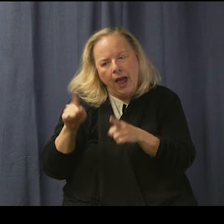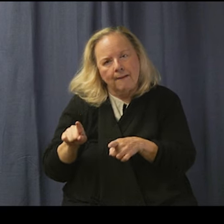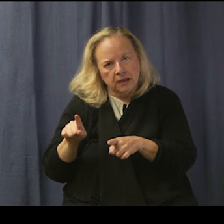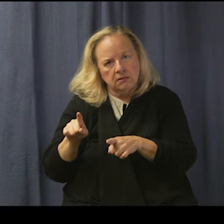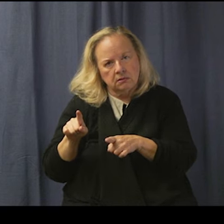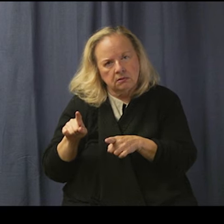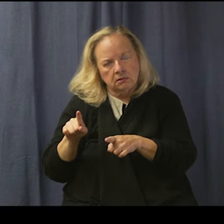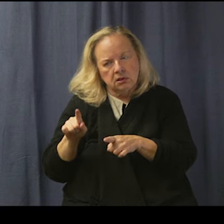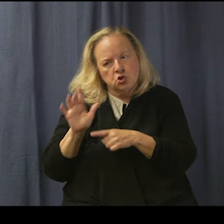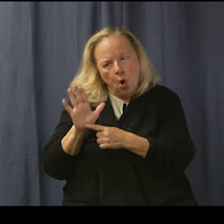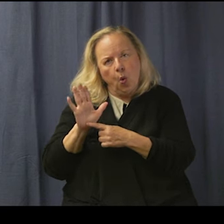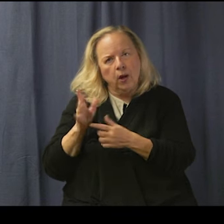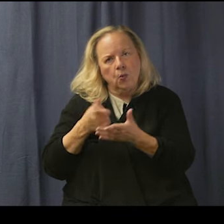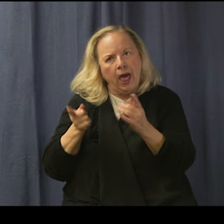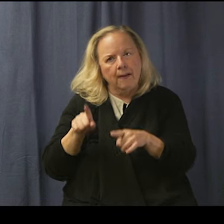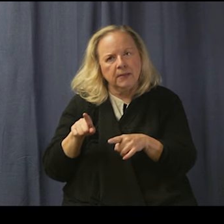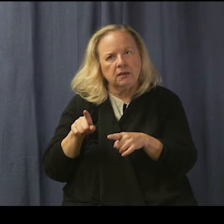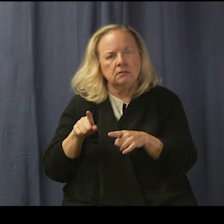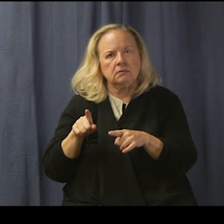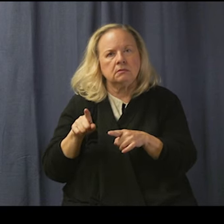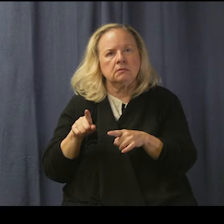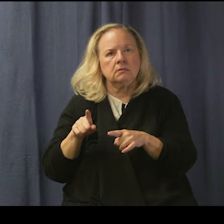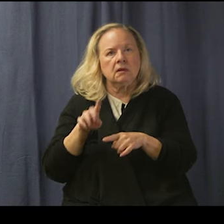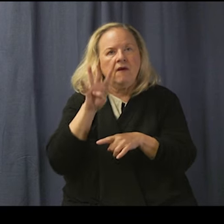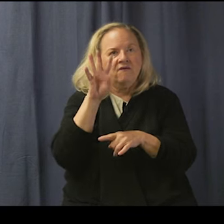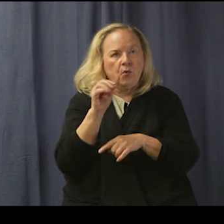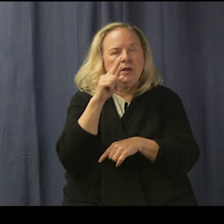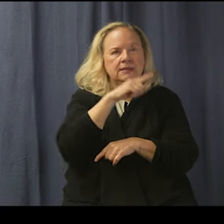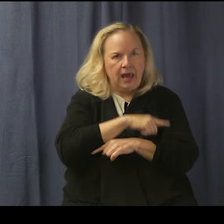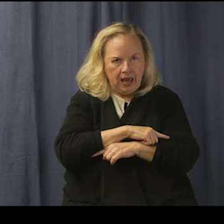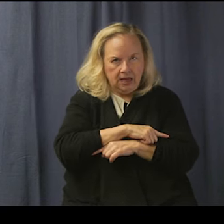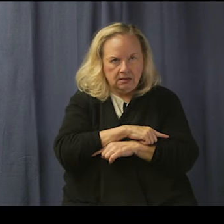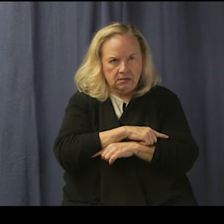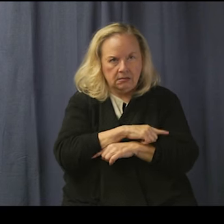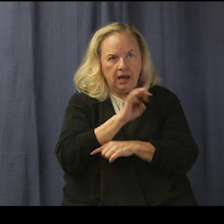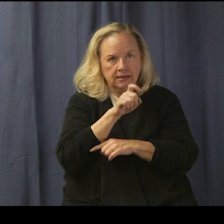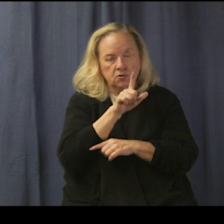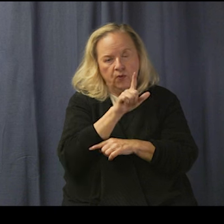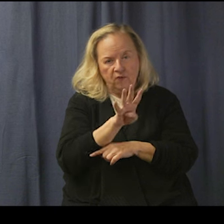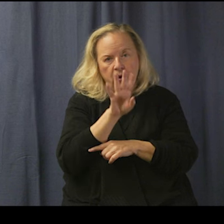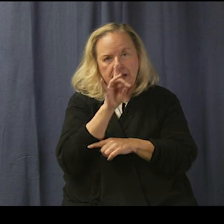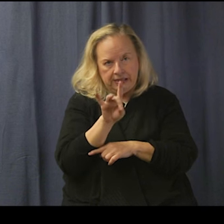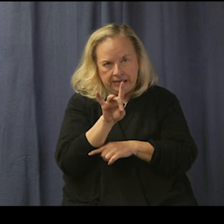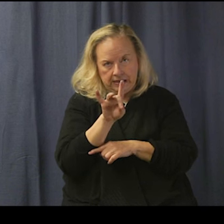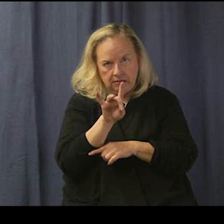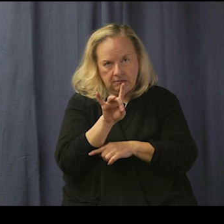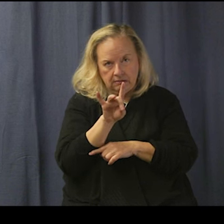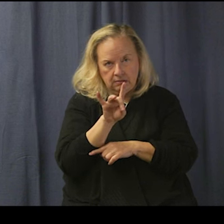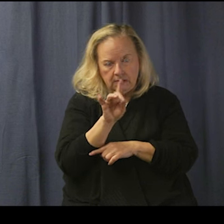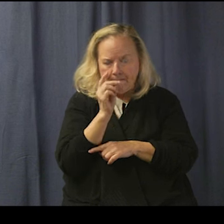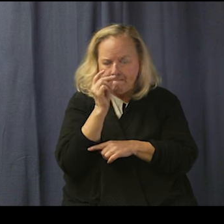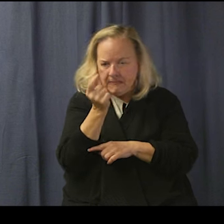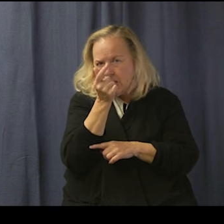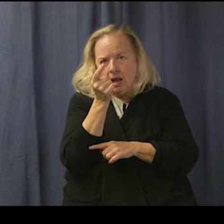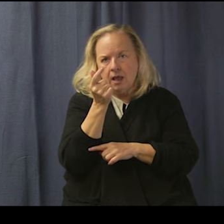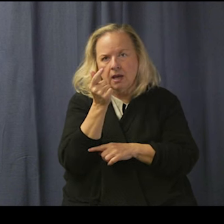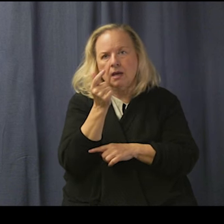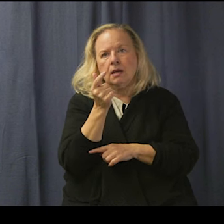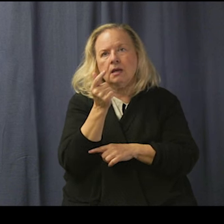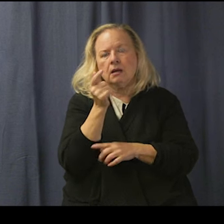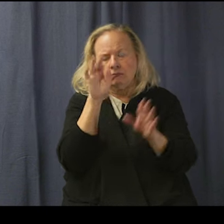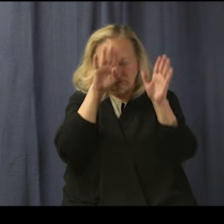happened. And I have here the chart. 40 days, it says in Exodus 24:18, immediately he falls